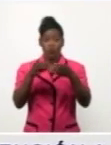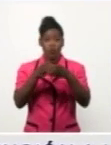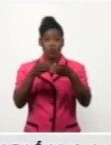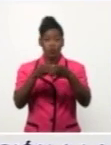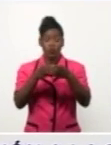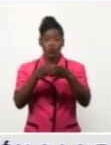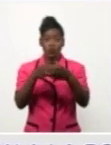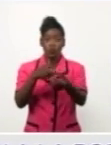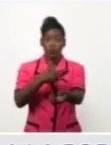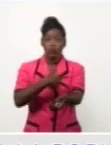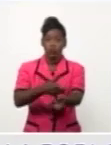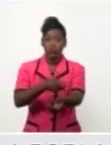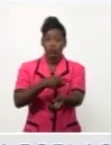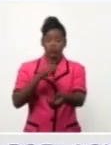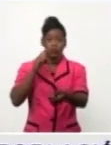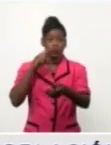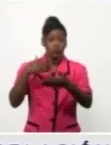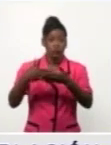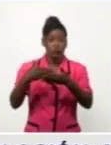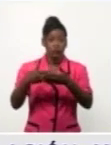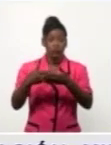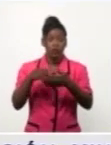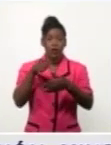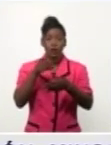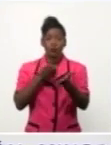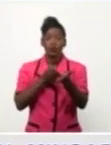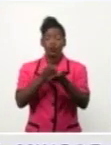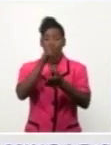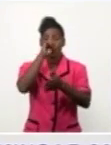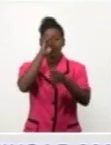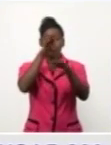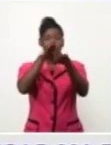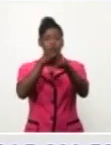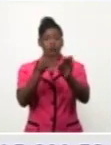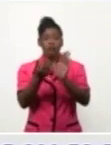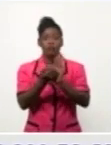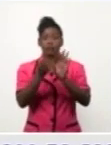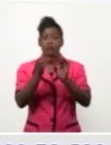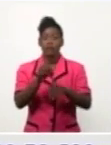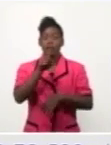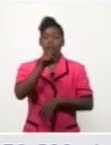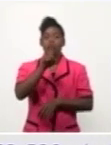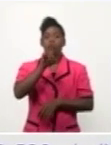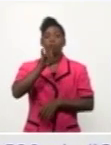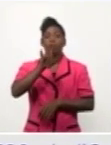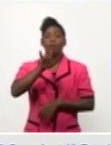of the 2,273 patients diagnosed with the disease,